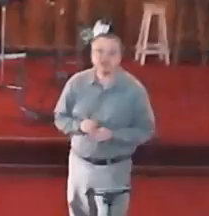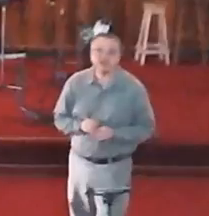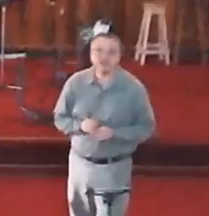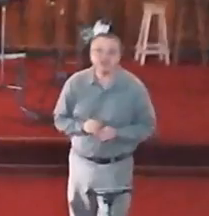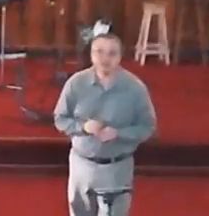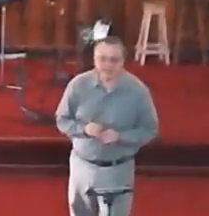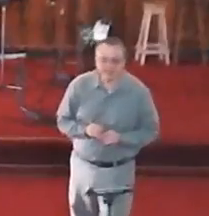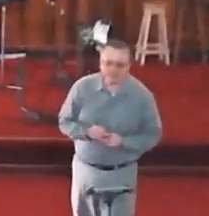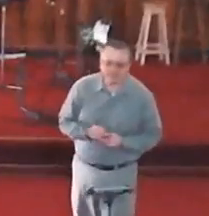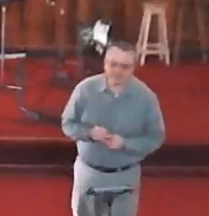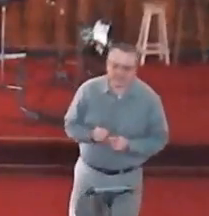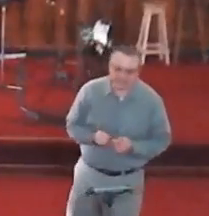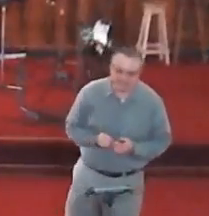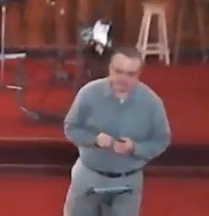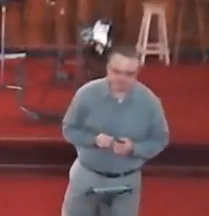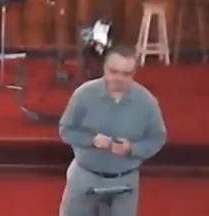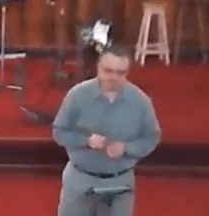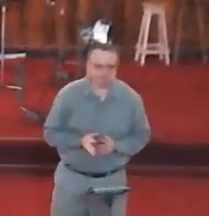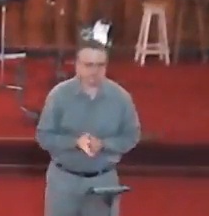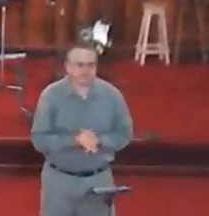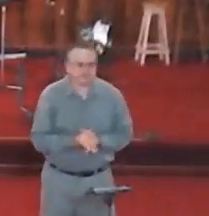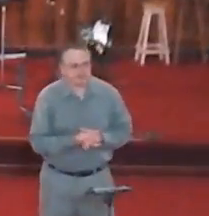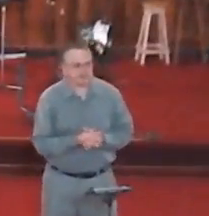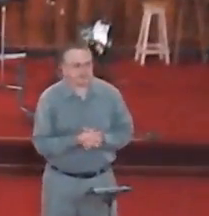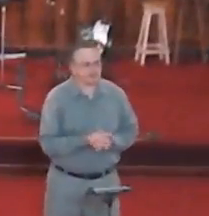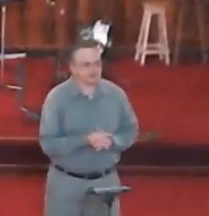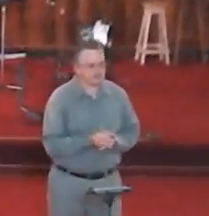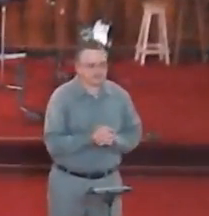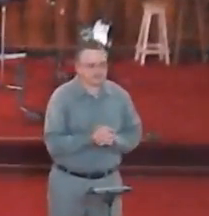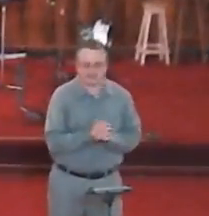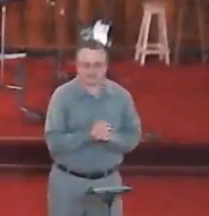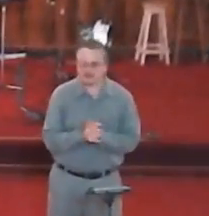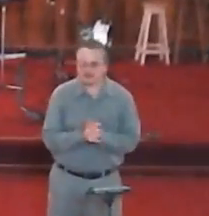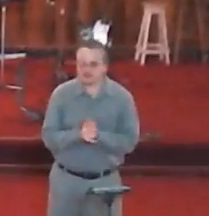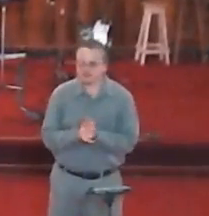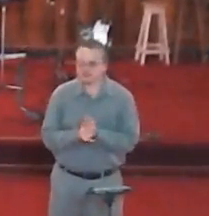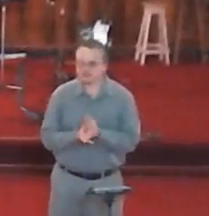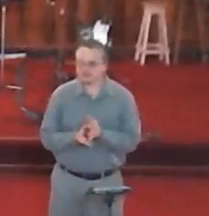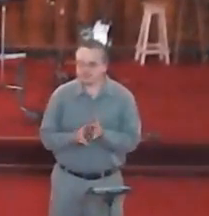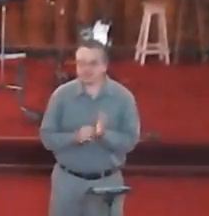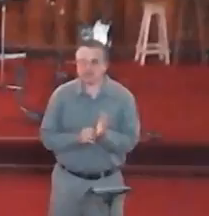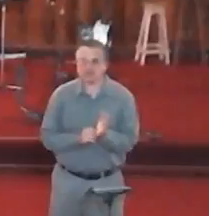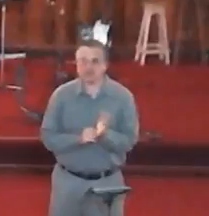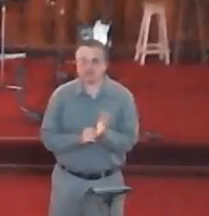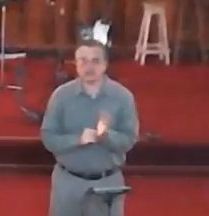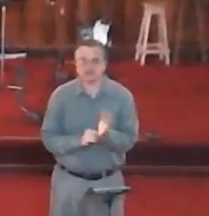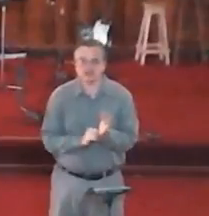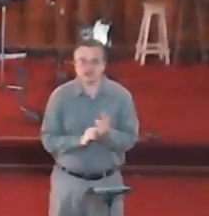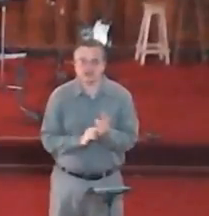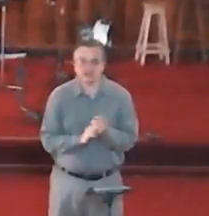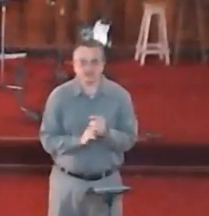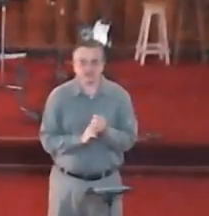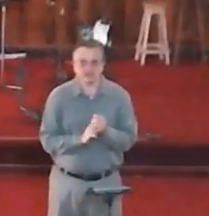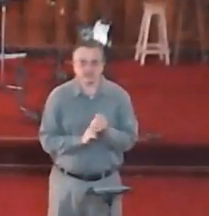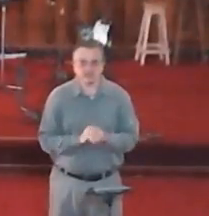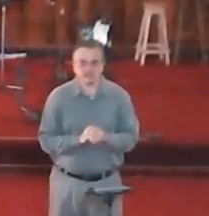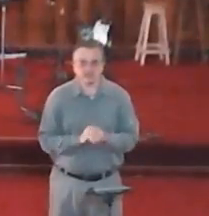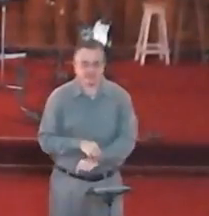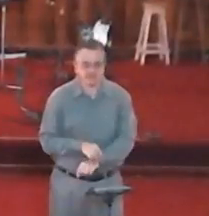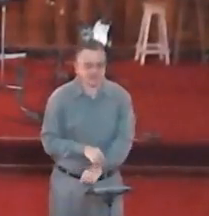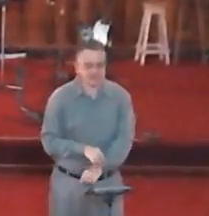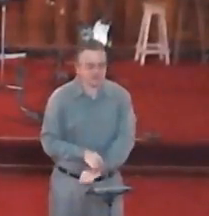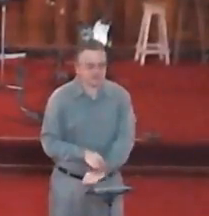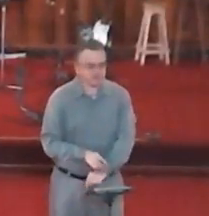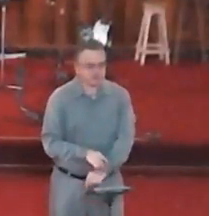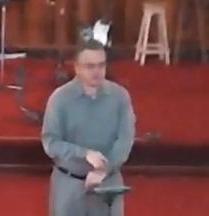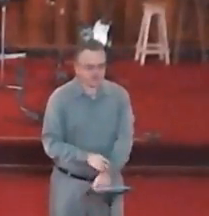y la lengua inspirada. We started off by talking about three different stages: the revealed tongue or exposed tongue, the renewed tongue, and